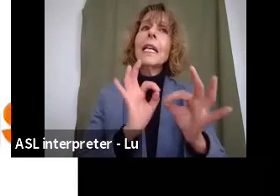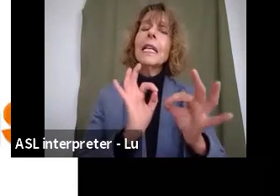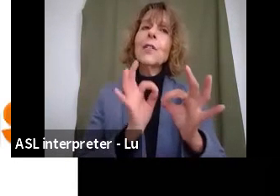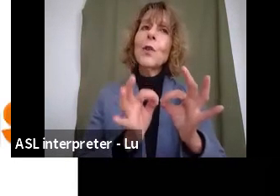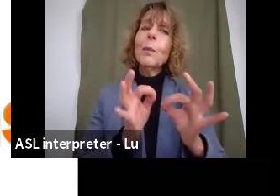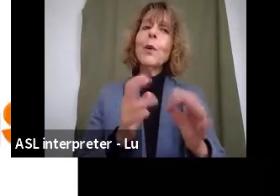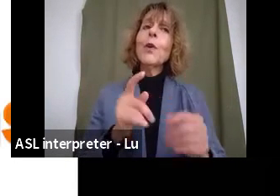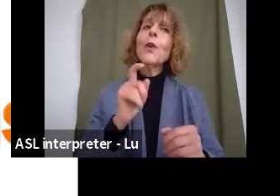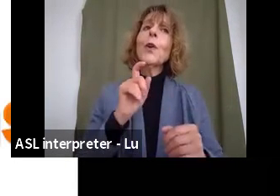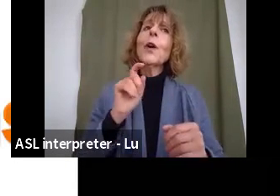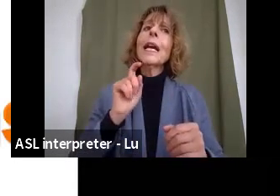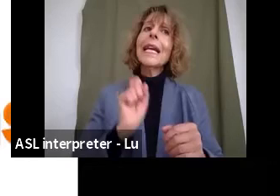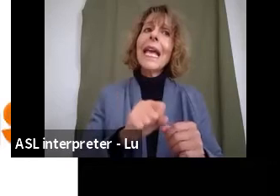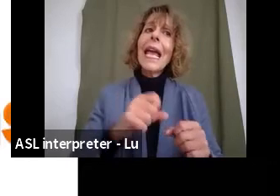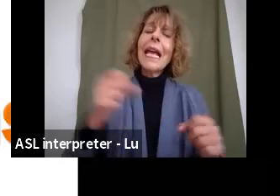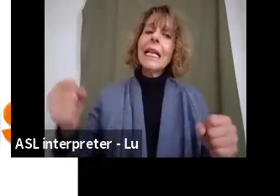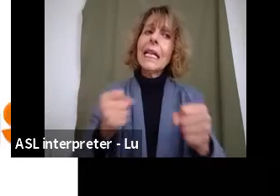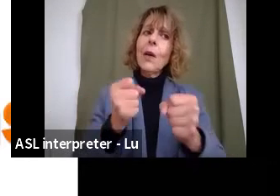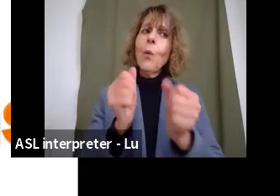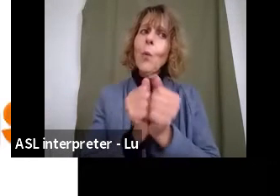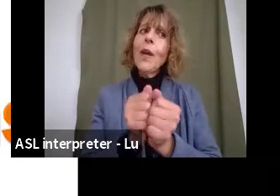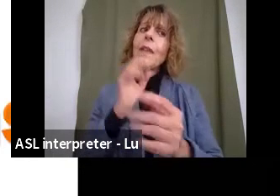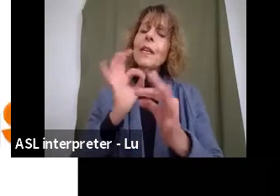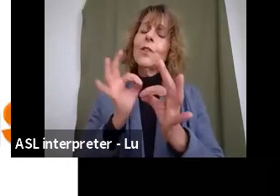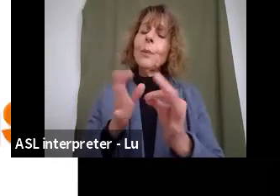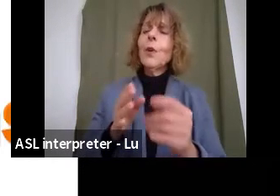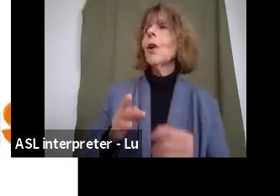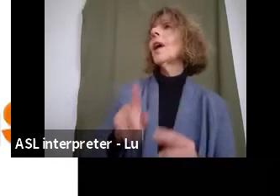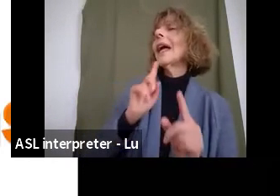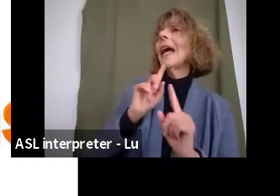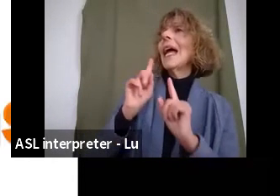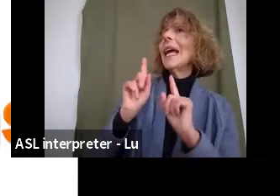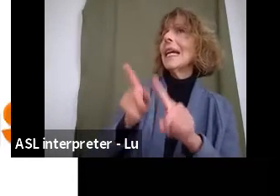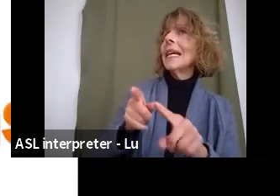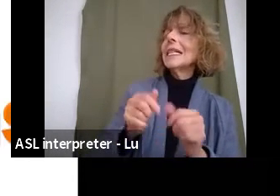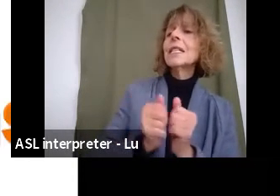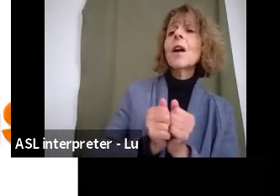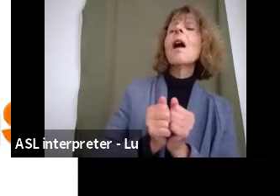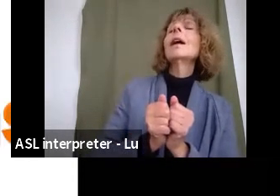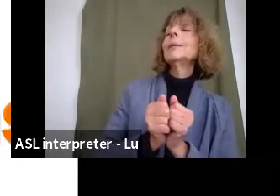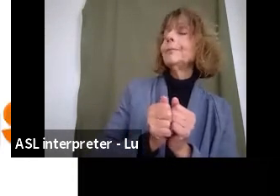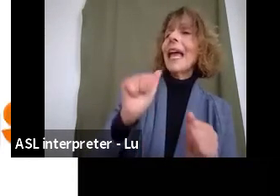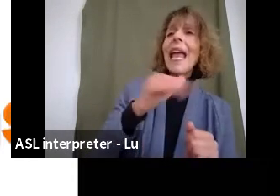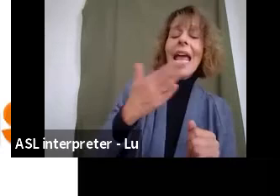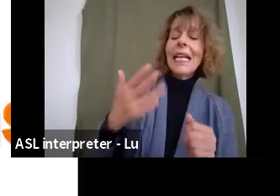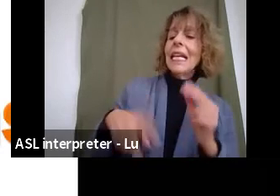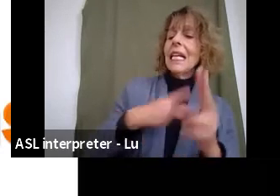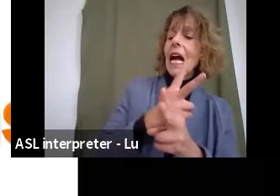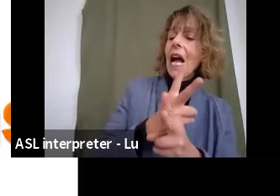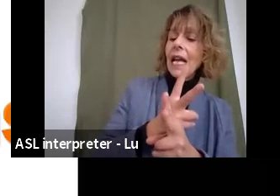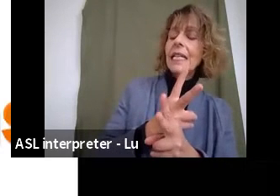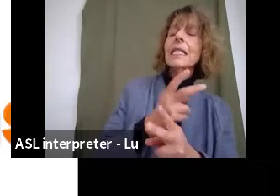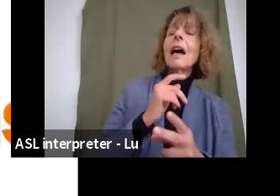interpreter. It could be any kind of interpreter that somebody needs. So it's not necessarily ASL. I don't mean any